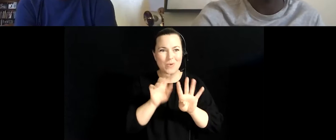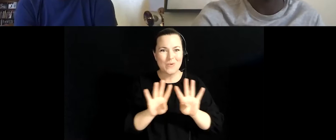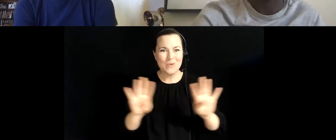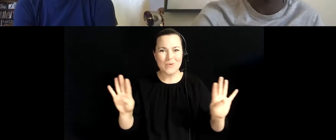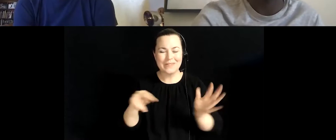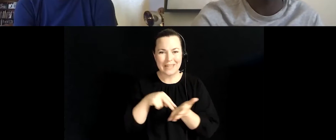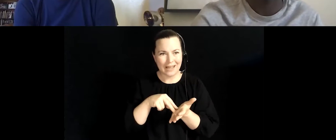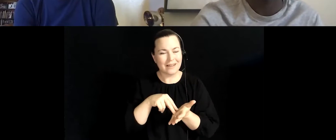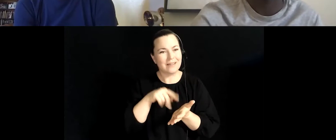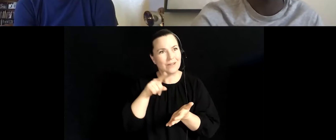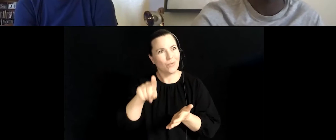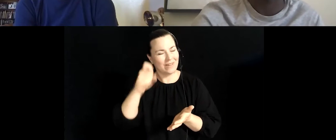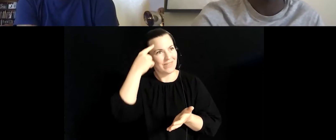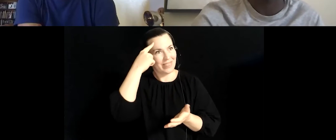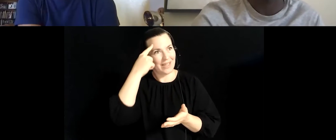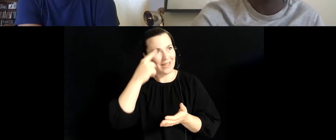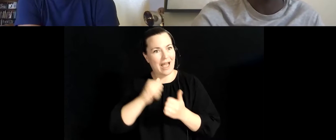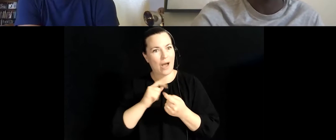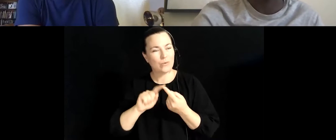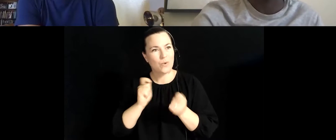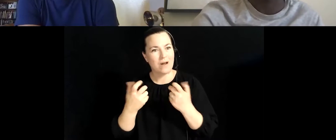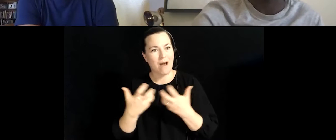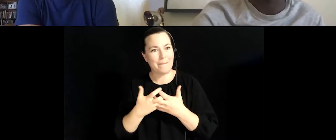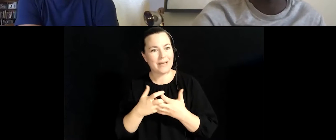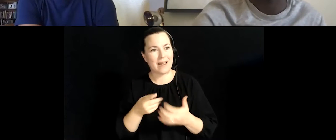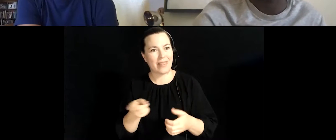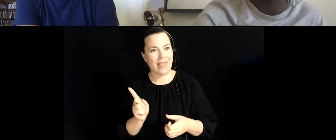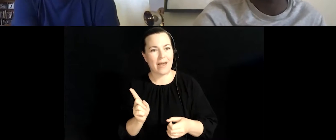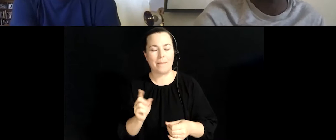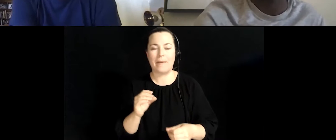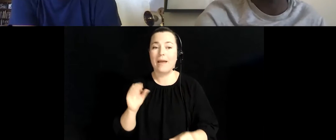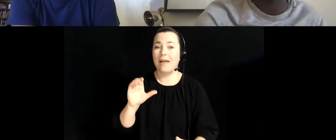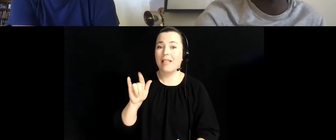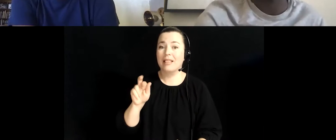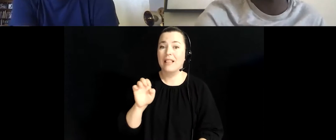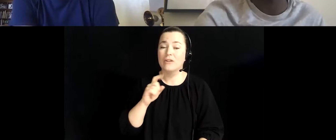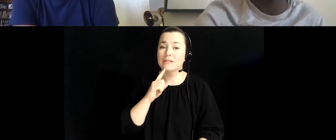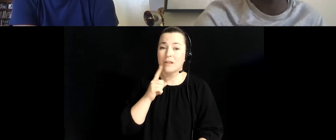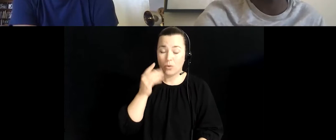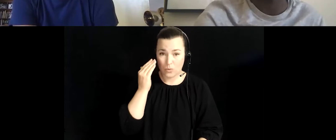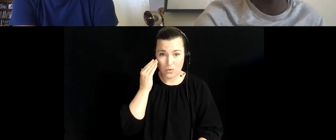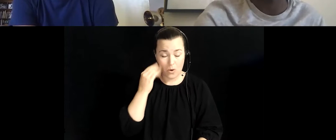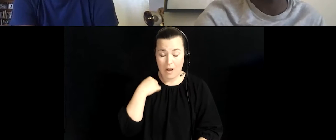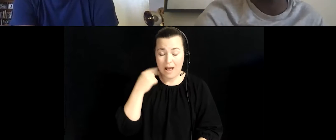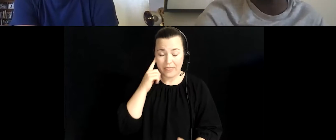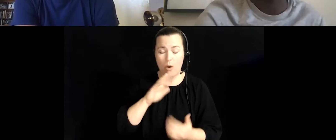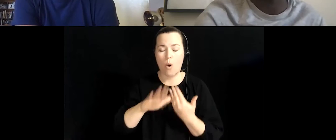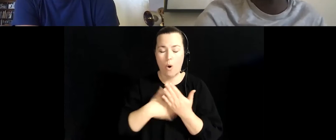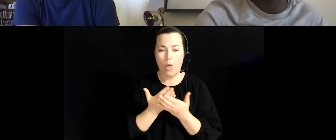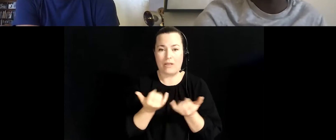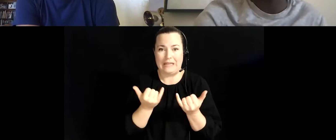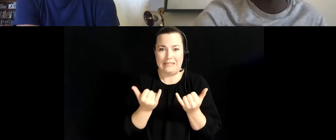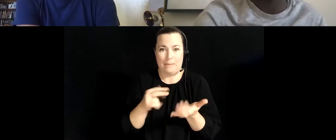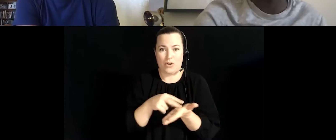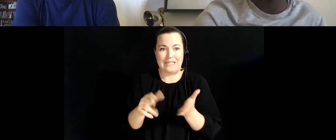them. And Claire often said, I think all contemporary dancers think everyone in their audience